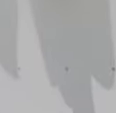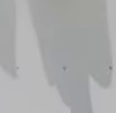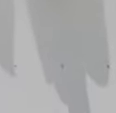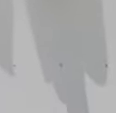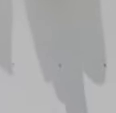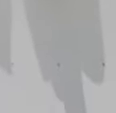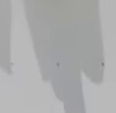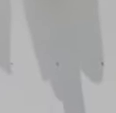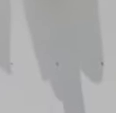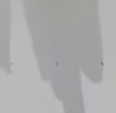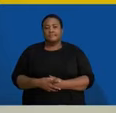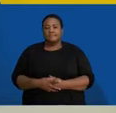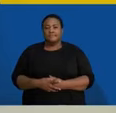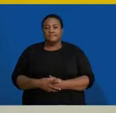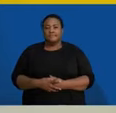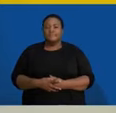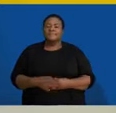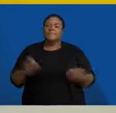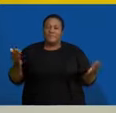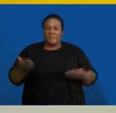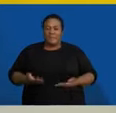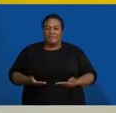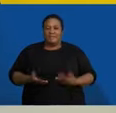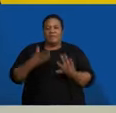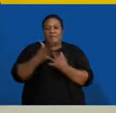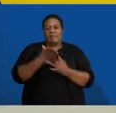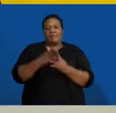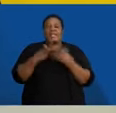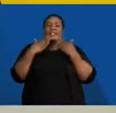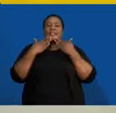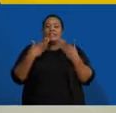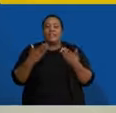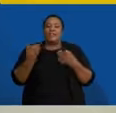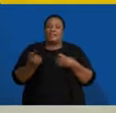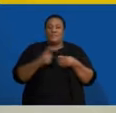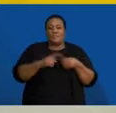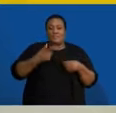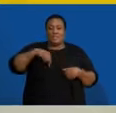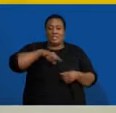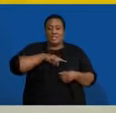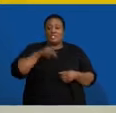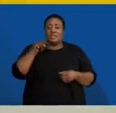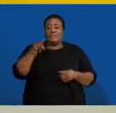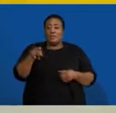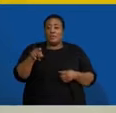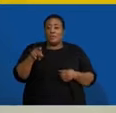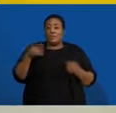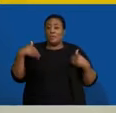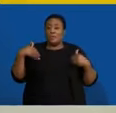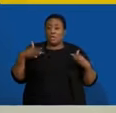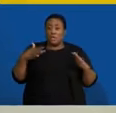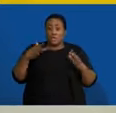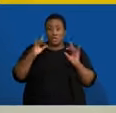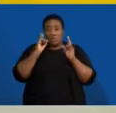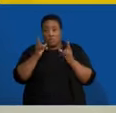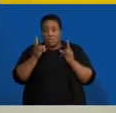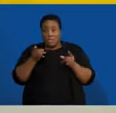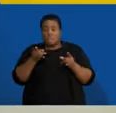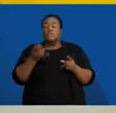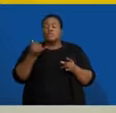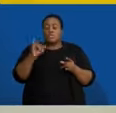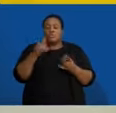Welcome back from the break, guys. Thank you so much for joining us. If you've just tuned in, we are still doing your